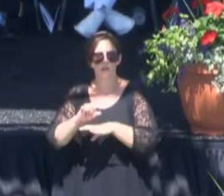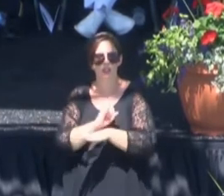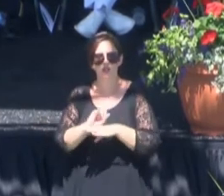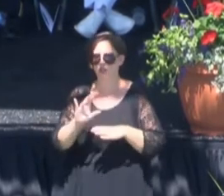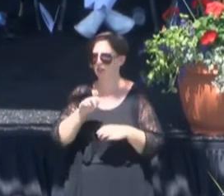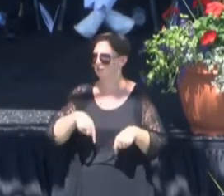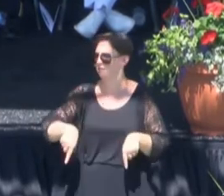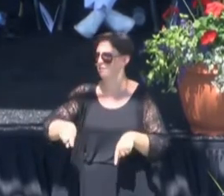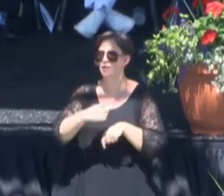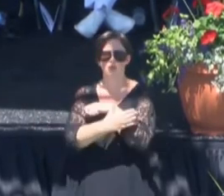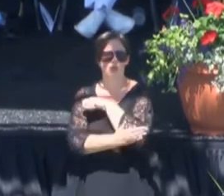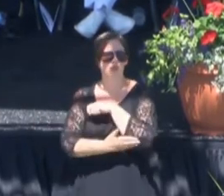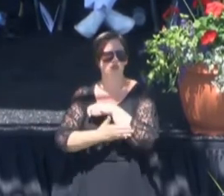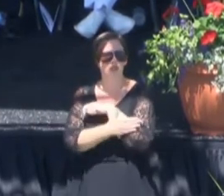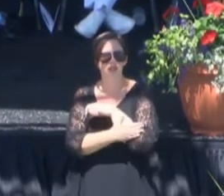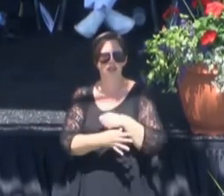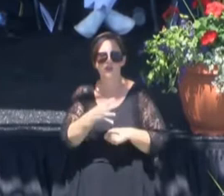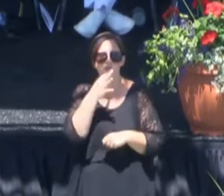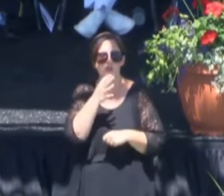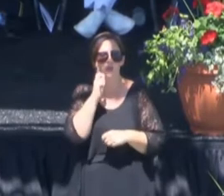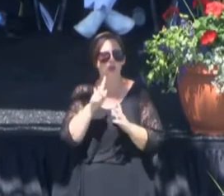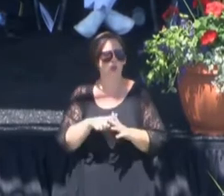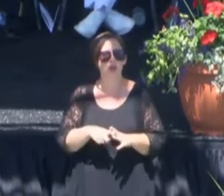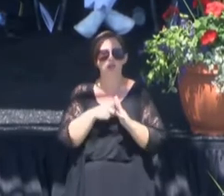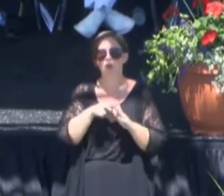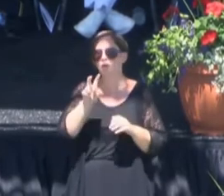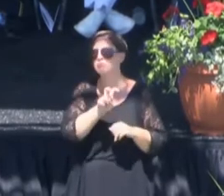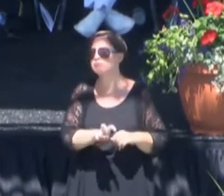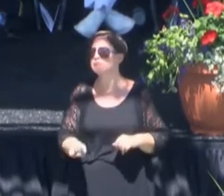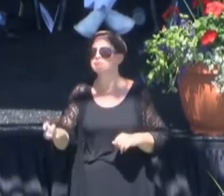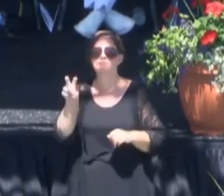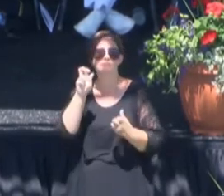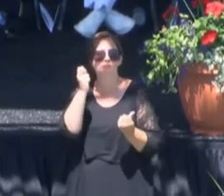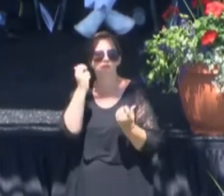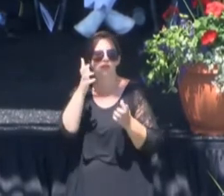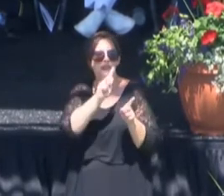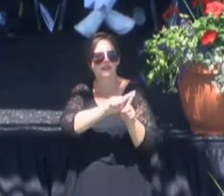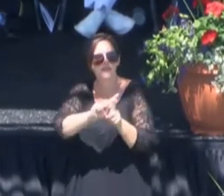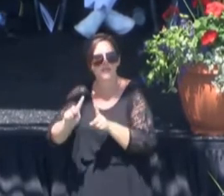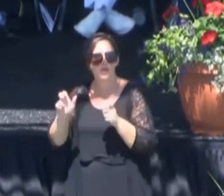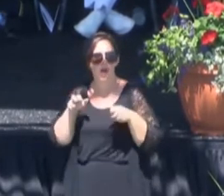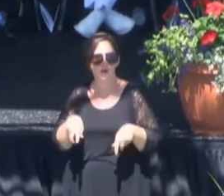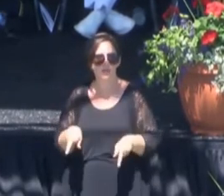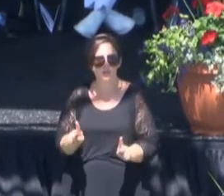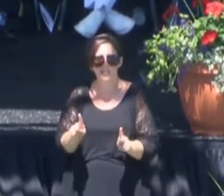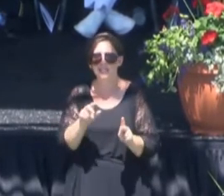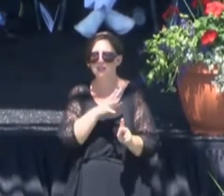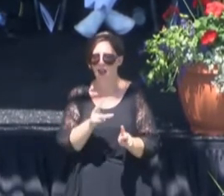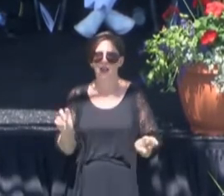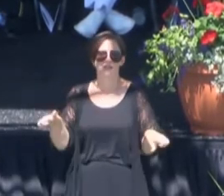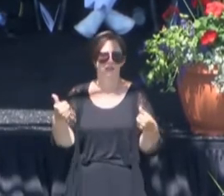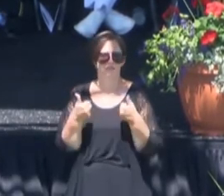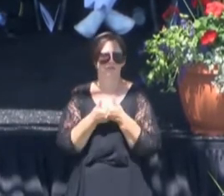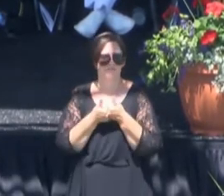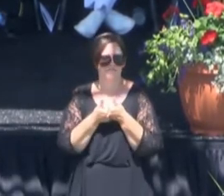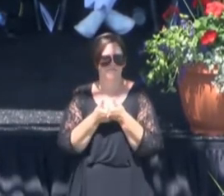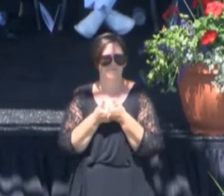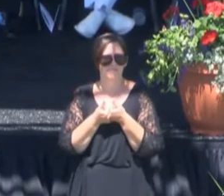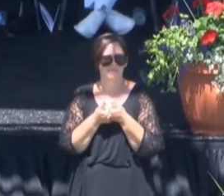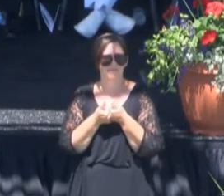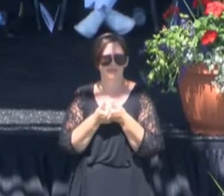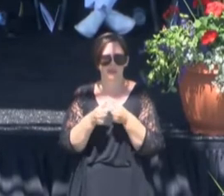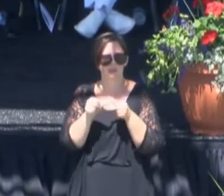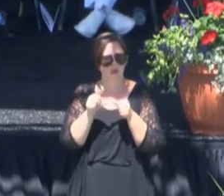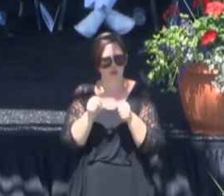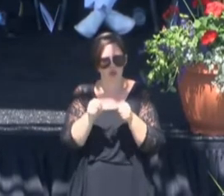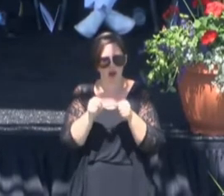country, soon to begin your voyage with opportunities as well as obstacles. Hold steady as